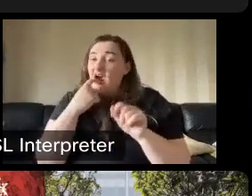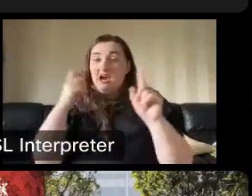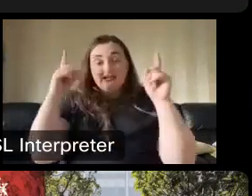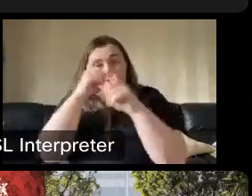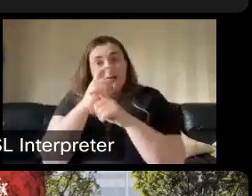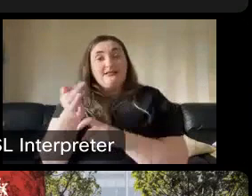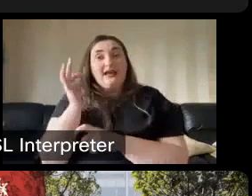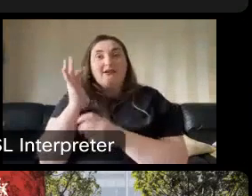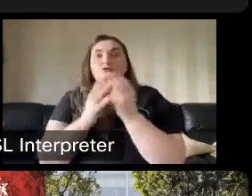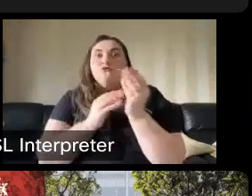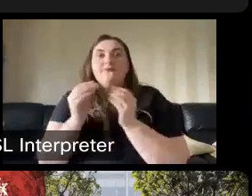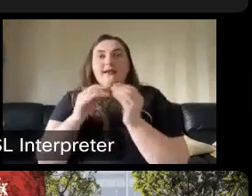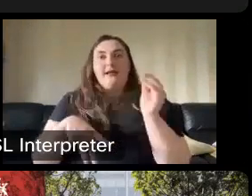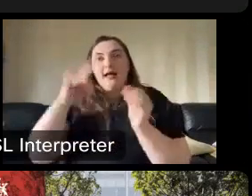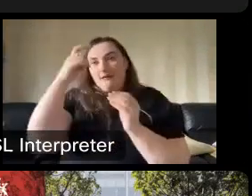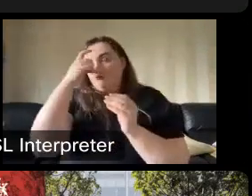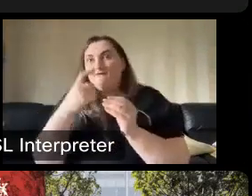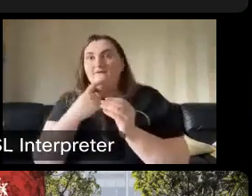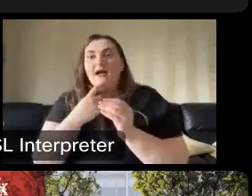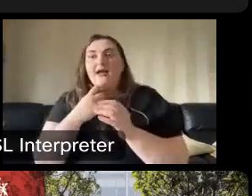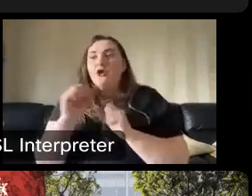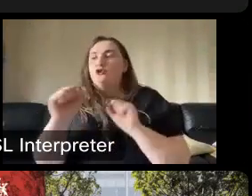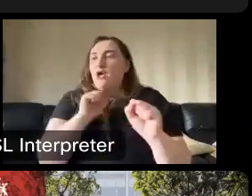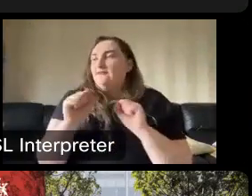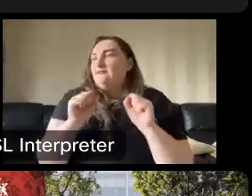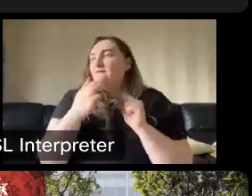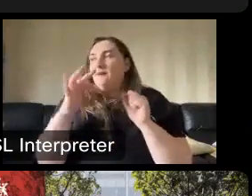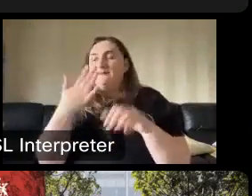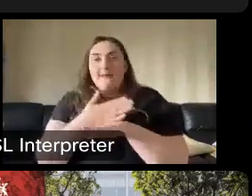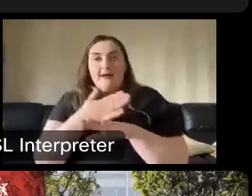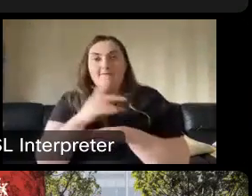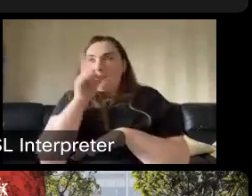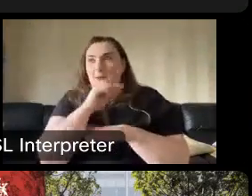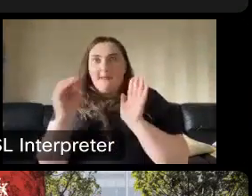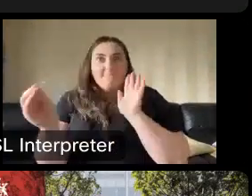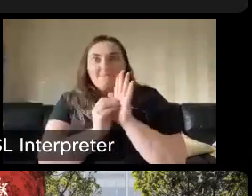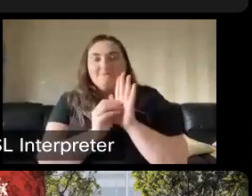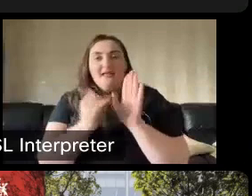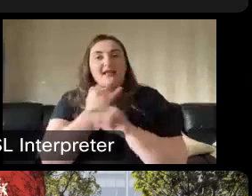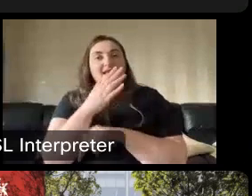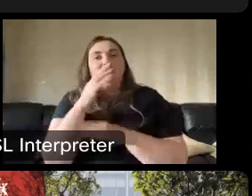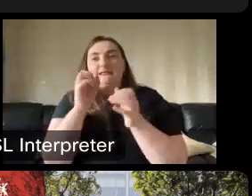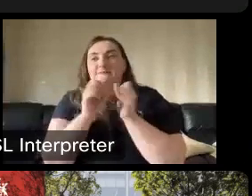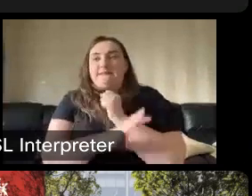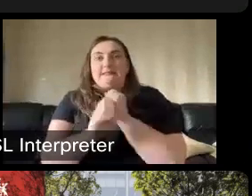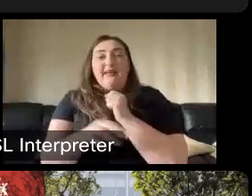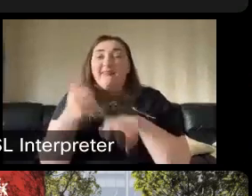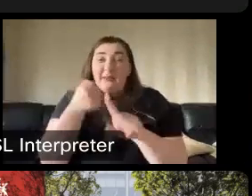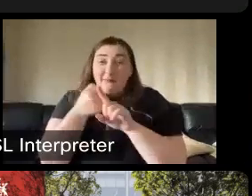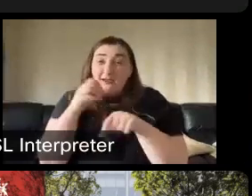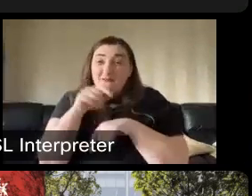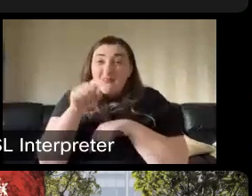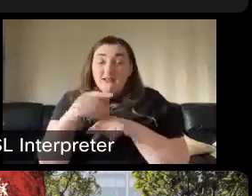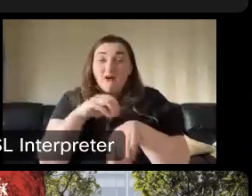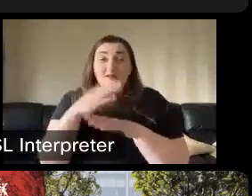something that's high profile and, services and staff are named in the media. The impact of that on staff is